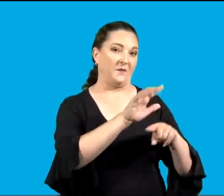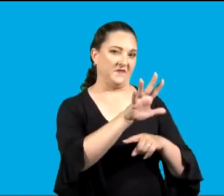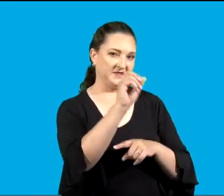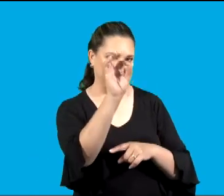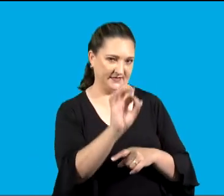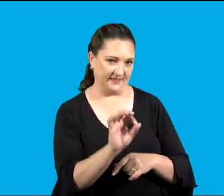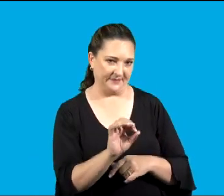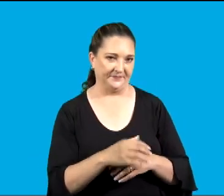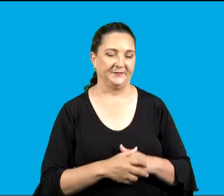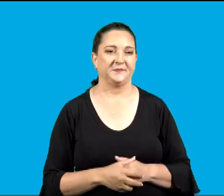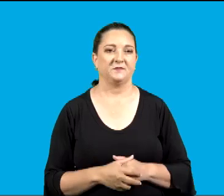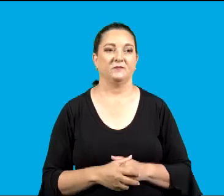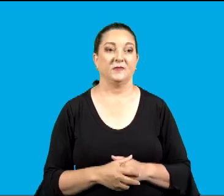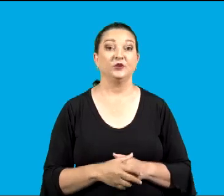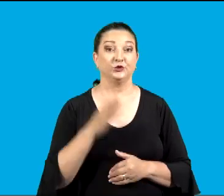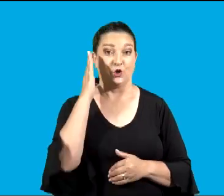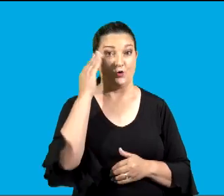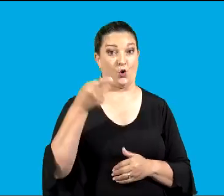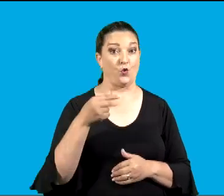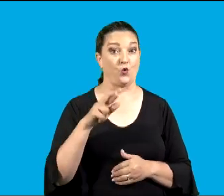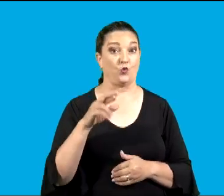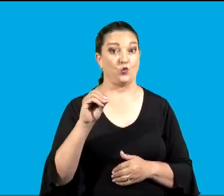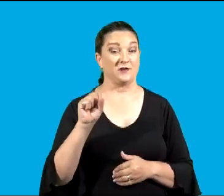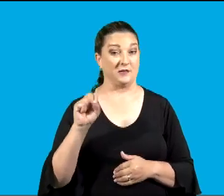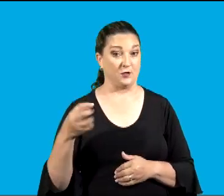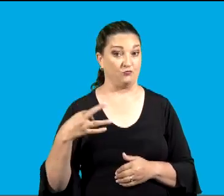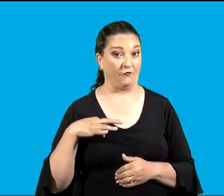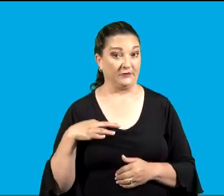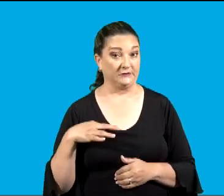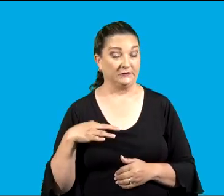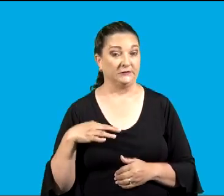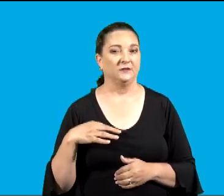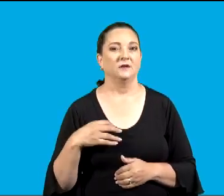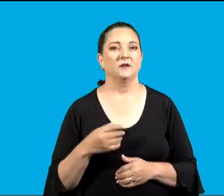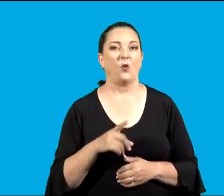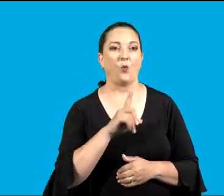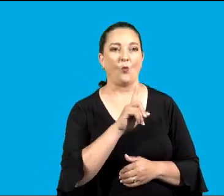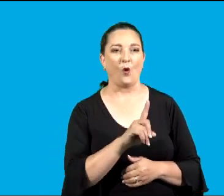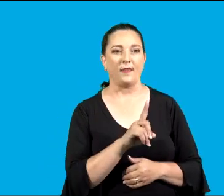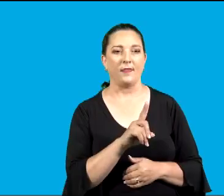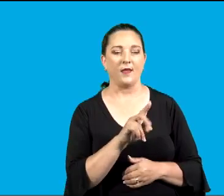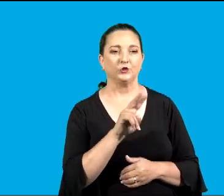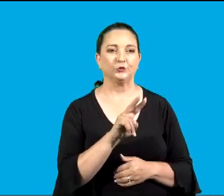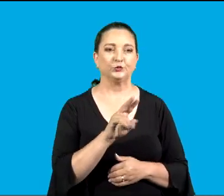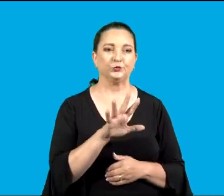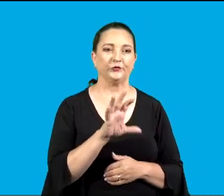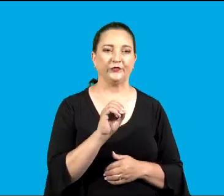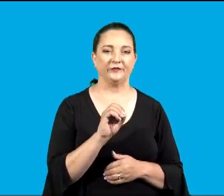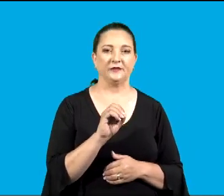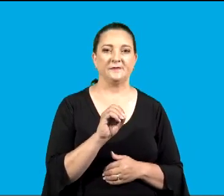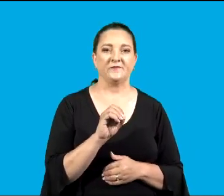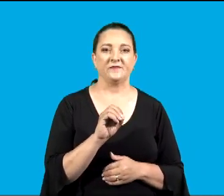cost. So we were given gross profit, and the gross profit was